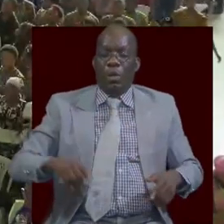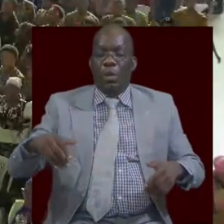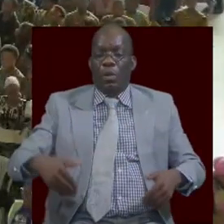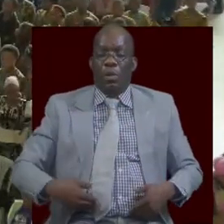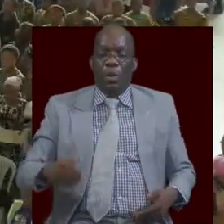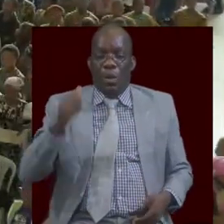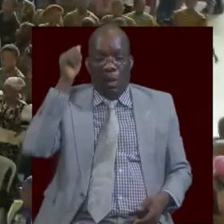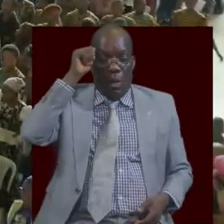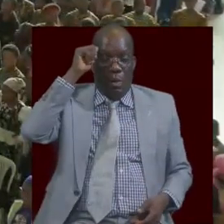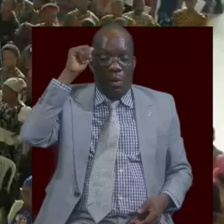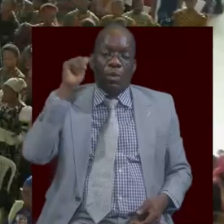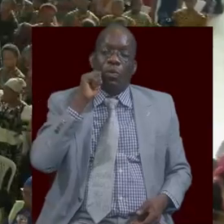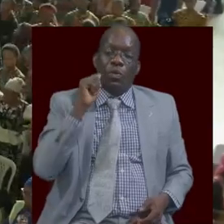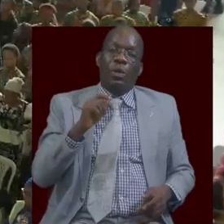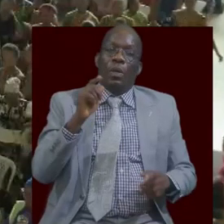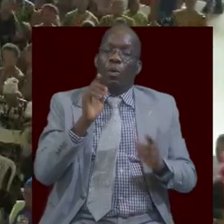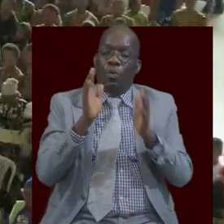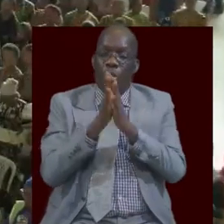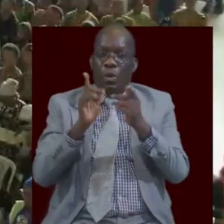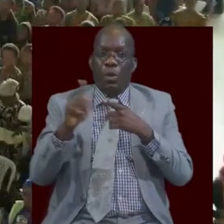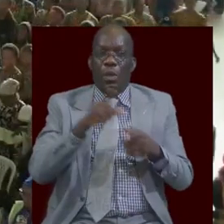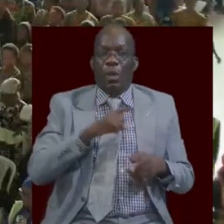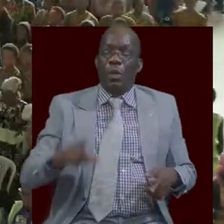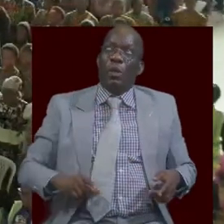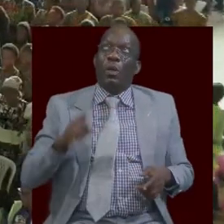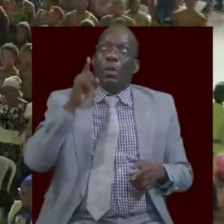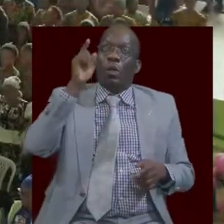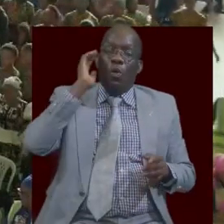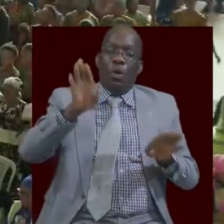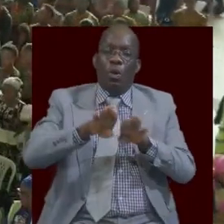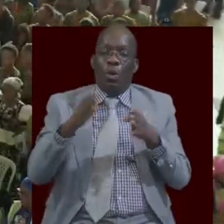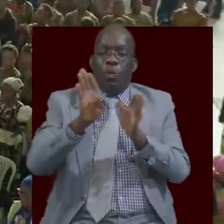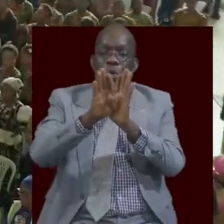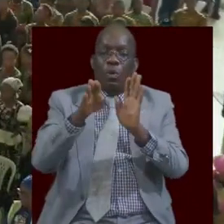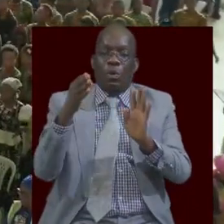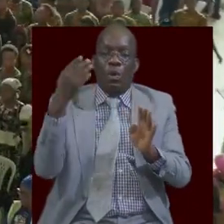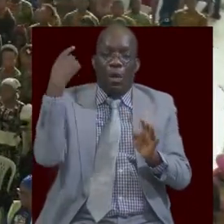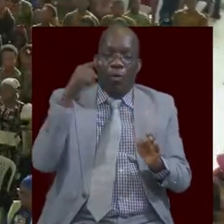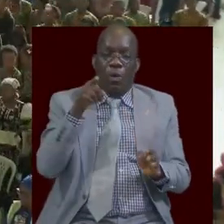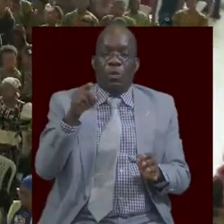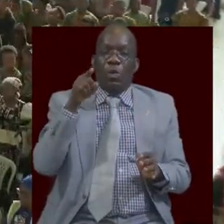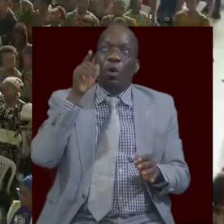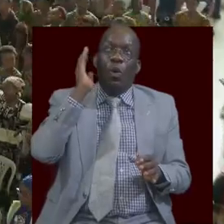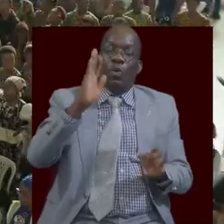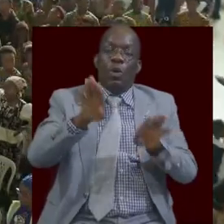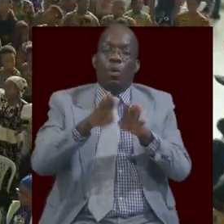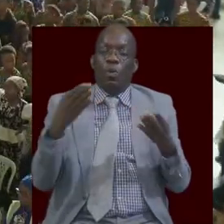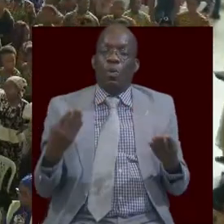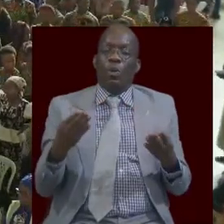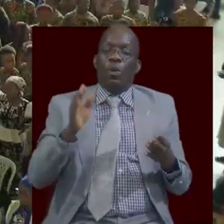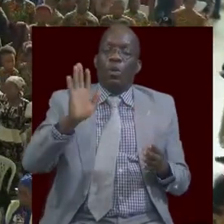the Lord, He'll open doors for you. He'll open your brain, your mind to